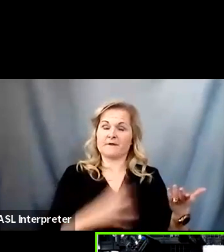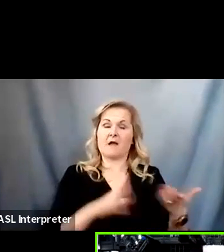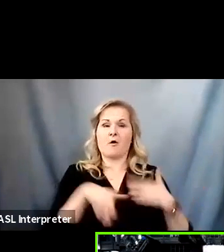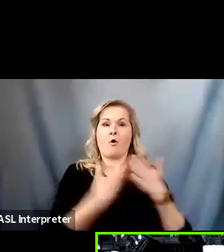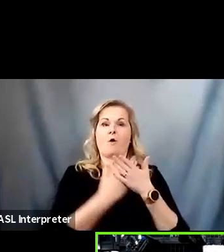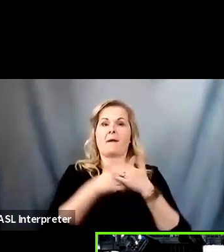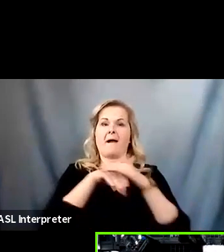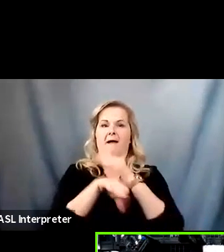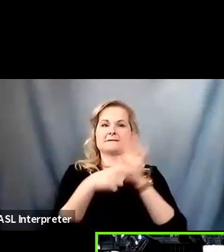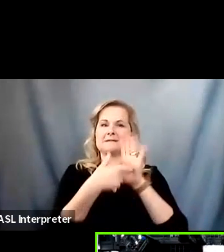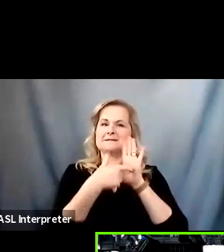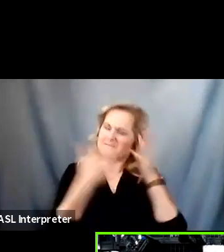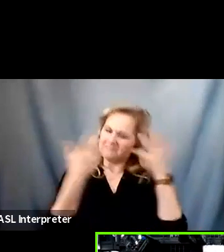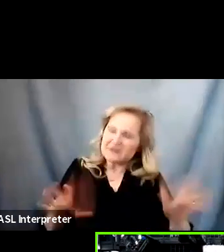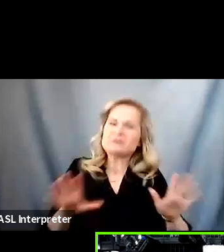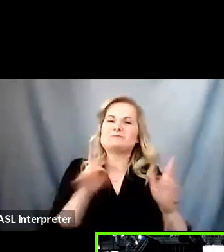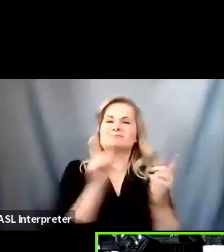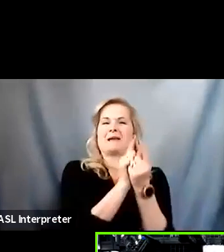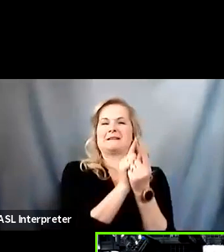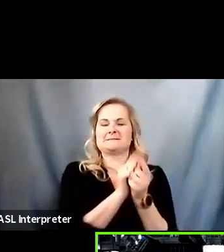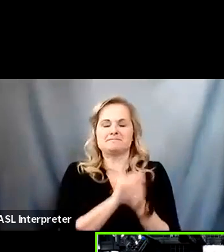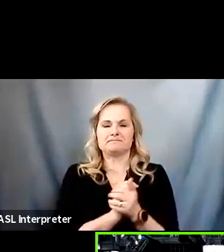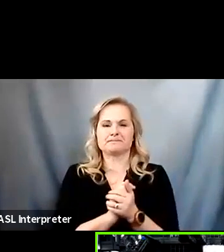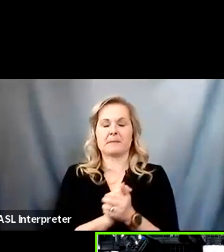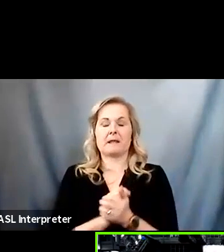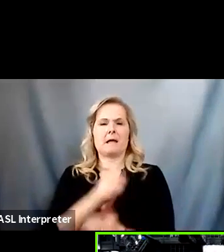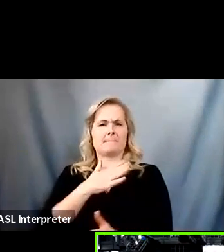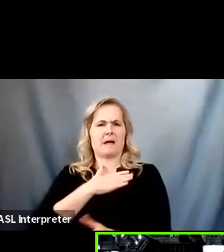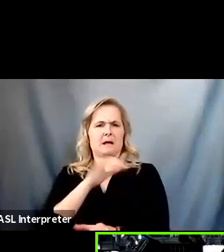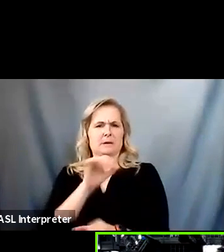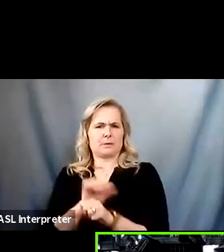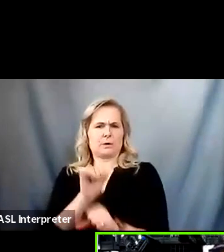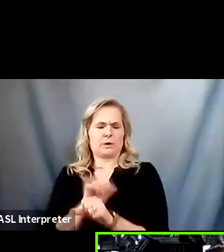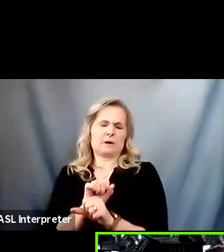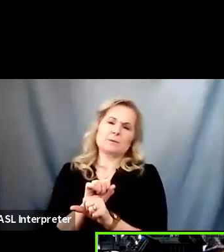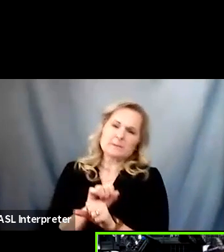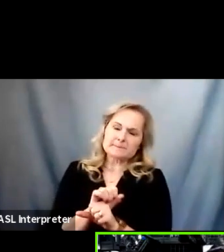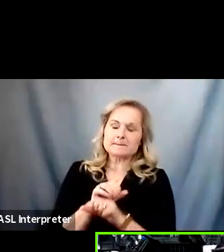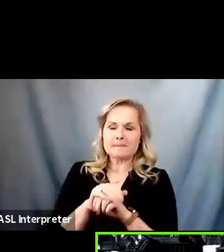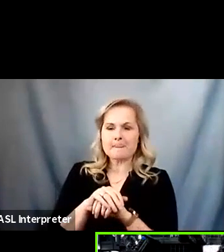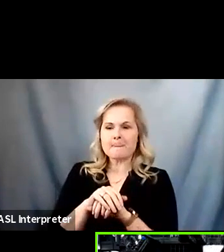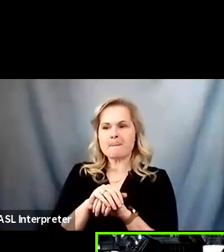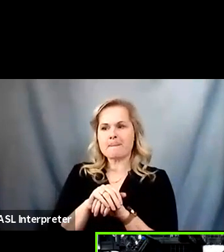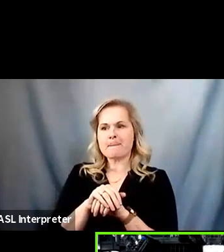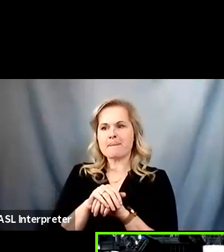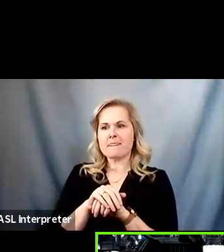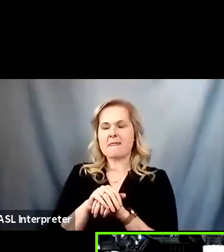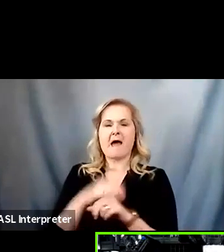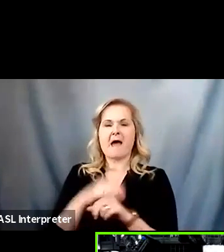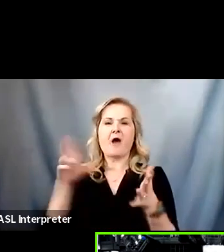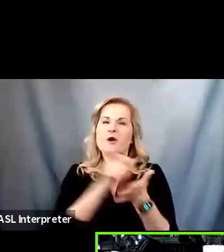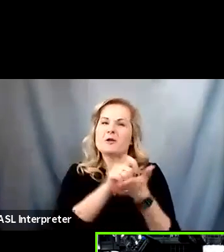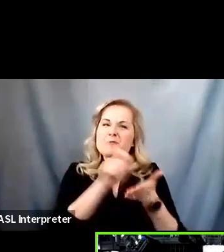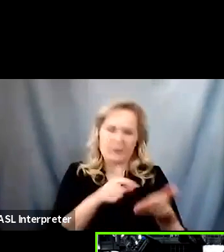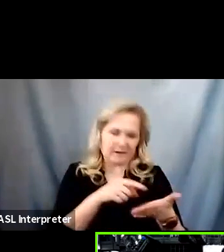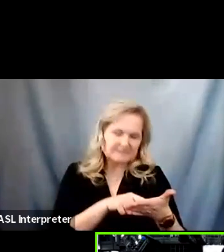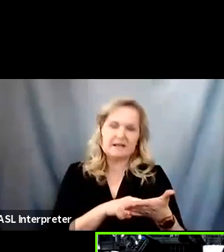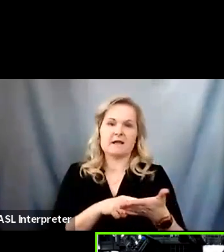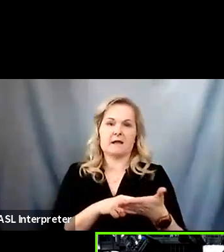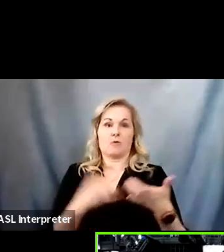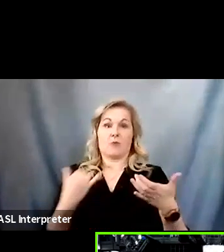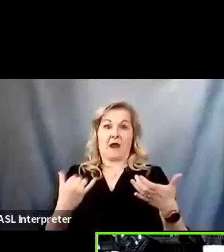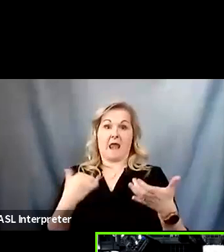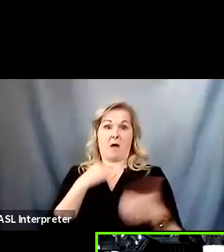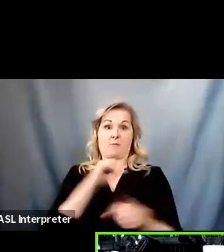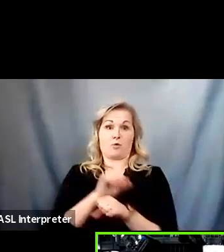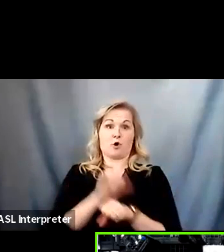needs are met. My work is, well, let's see, I wrote this down on a piece of paper. Currently, this is what I'm